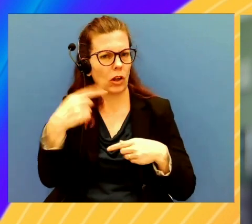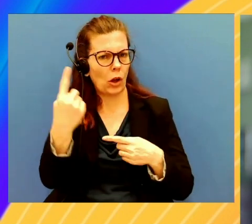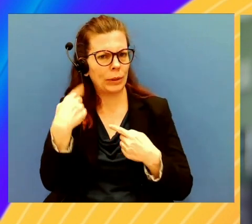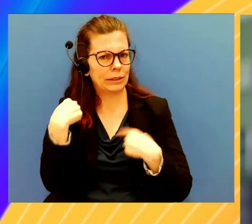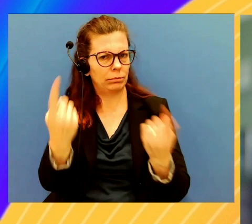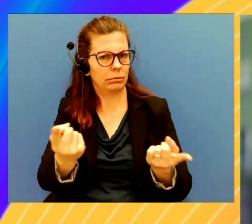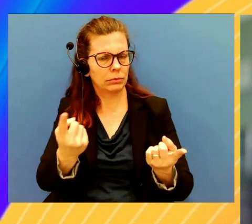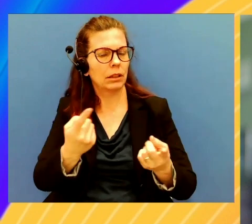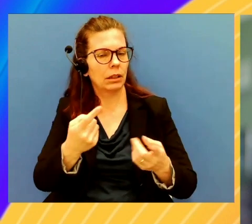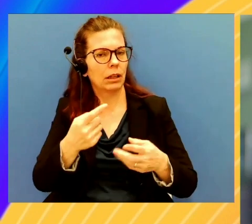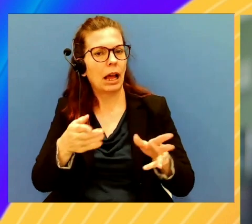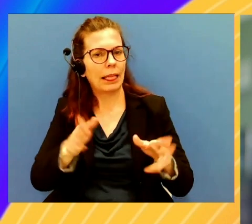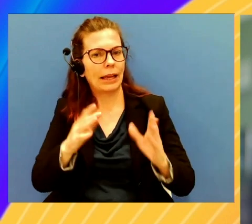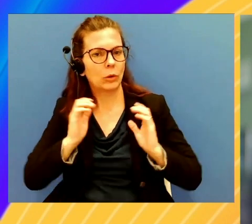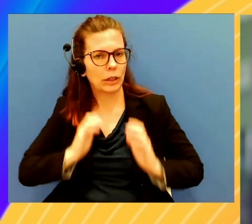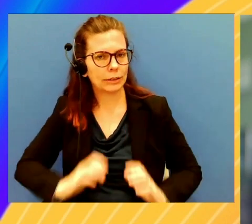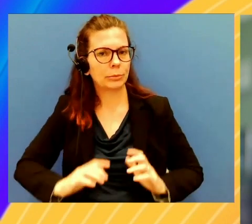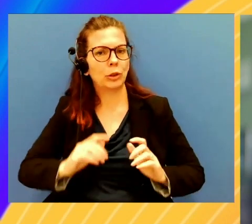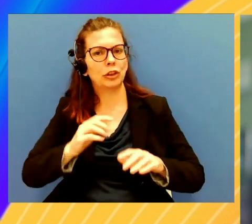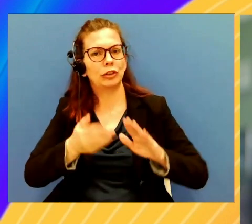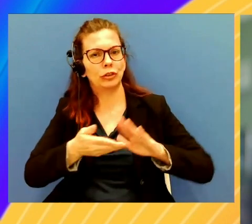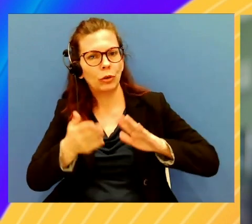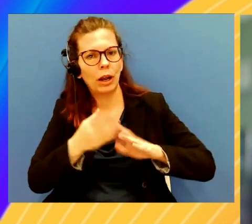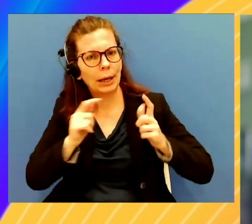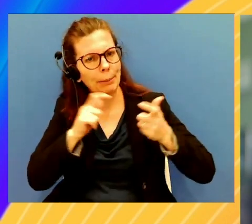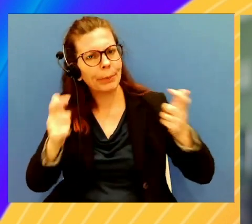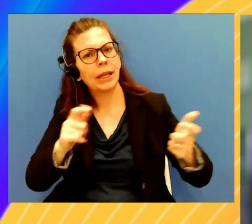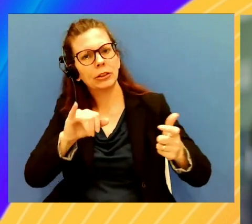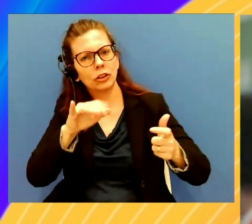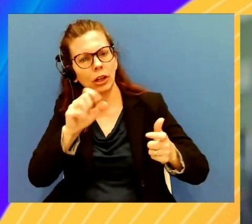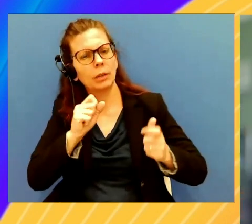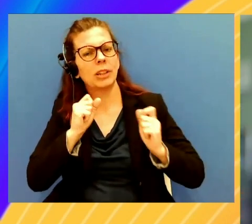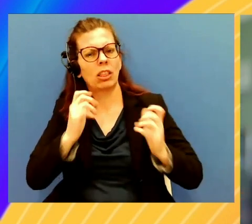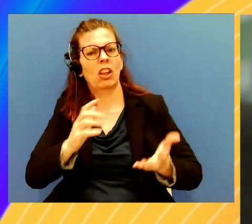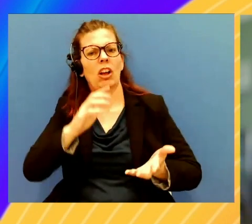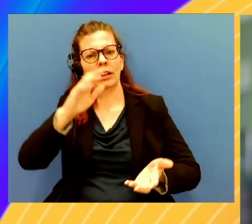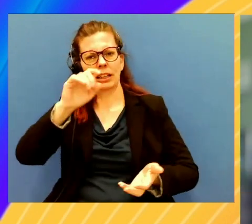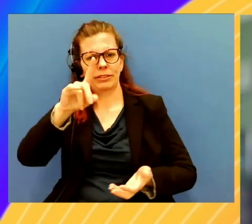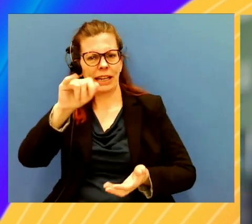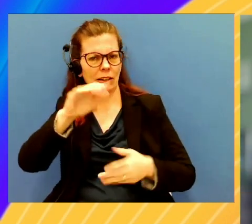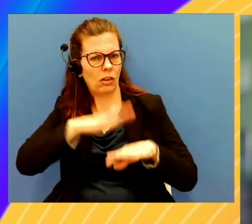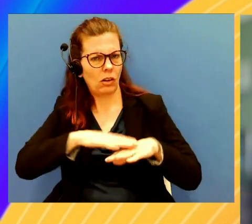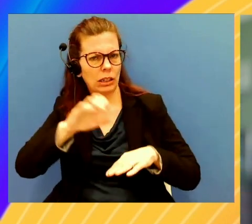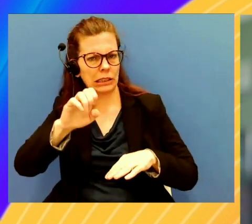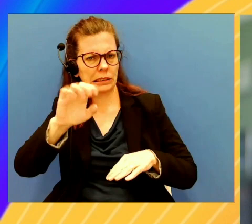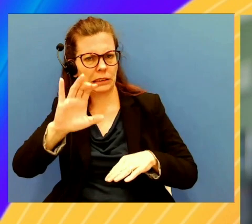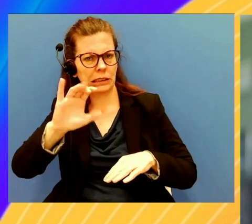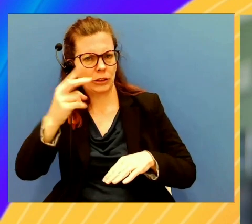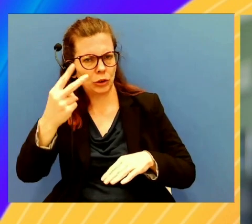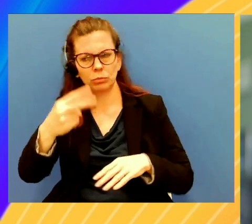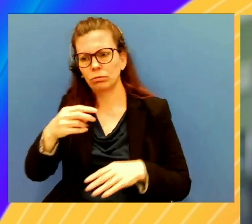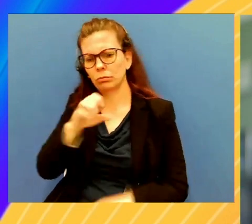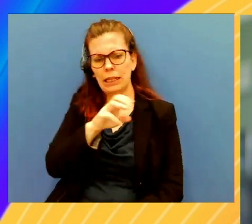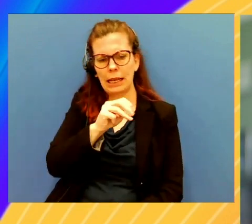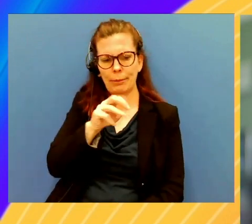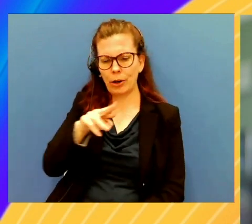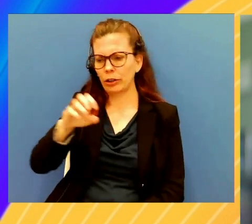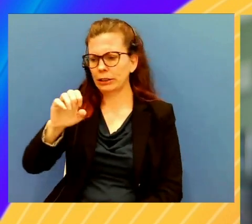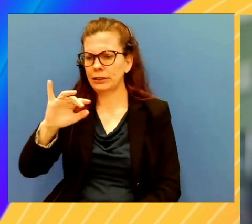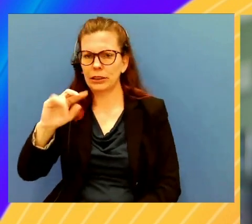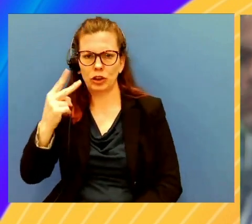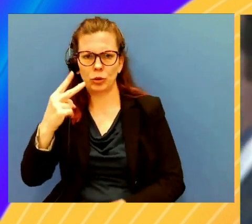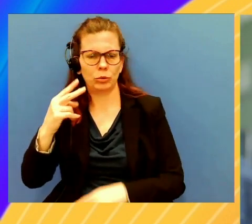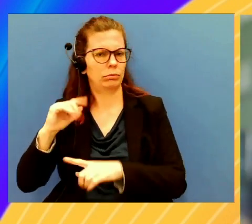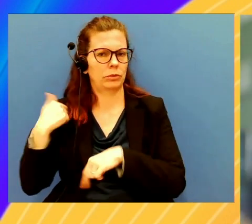such workloads, such big jobs, to process vast amounts of data on EC2. Yeah. EMR and EC2 has always existed,